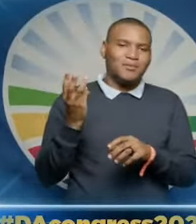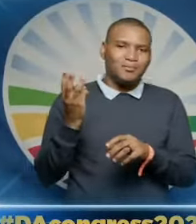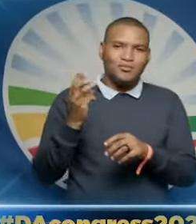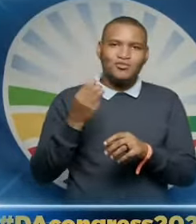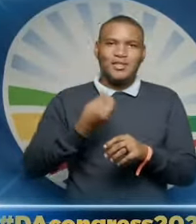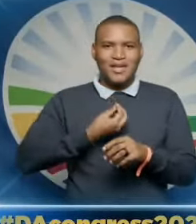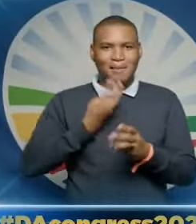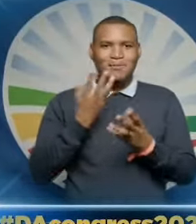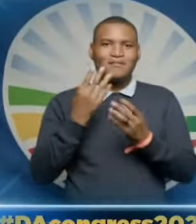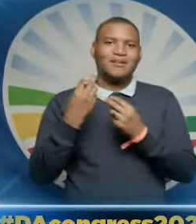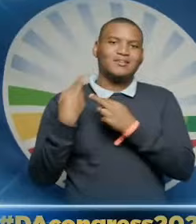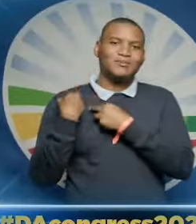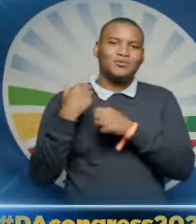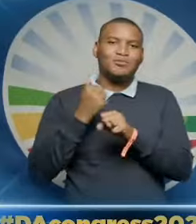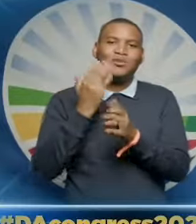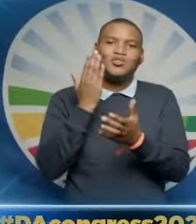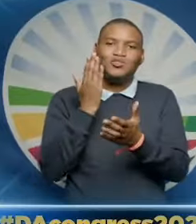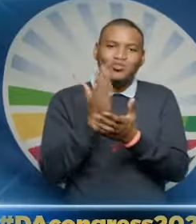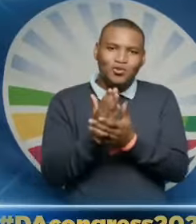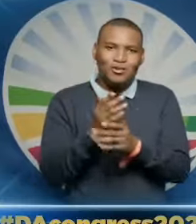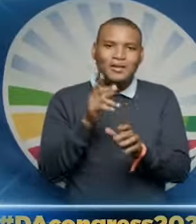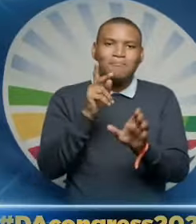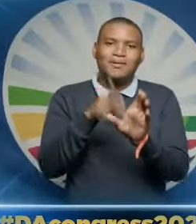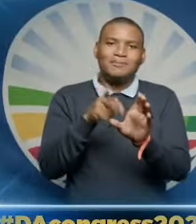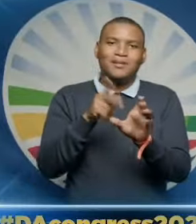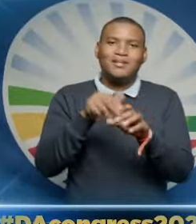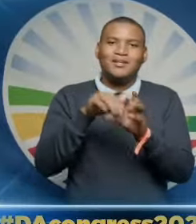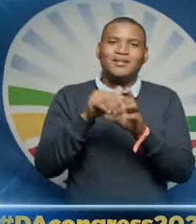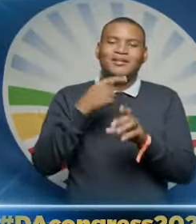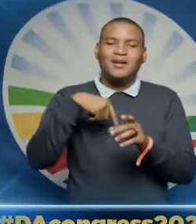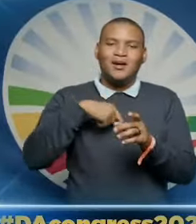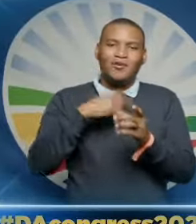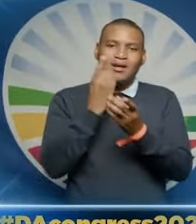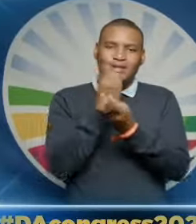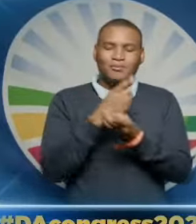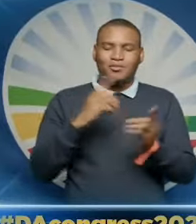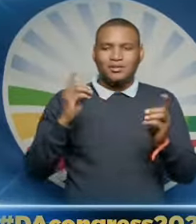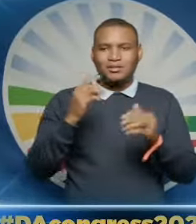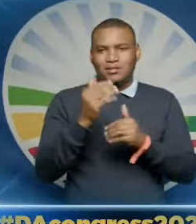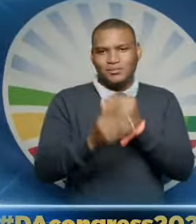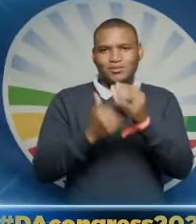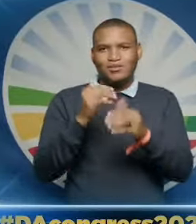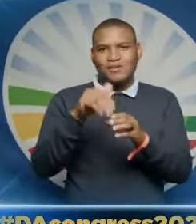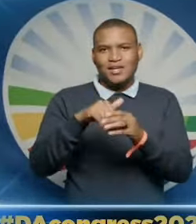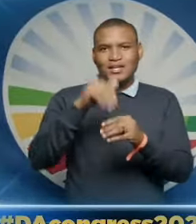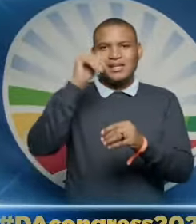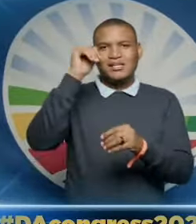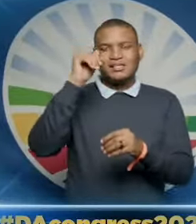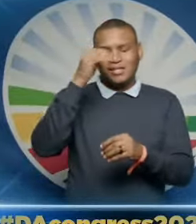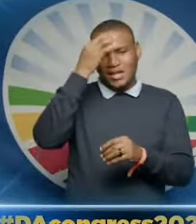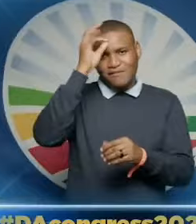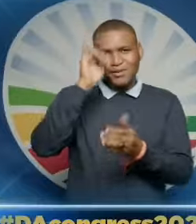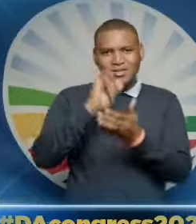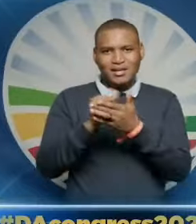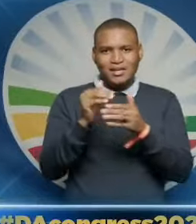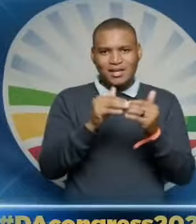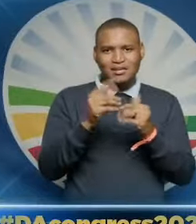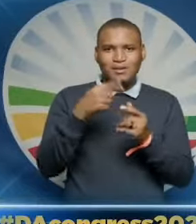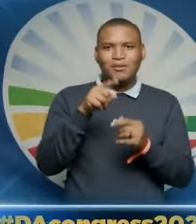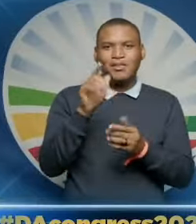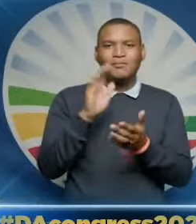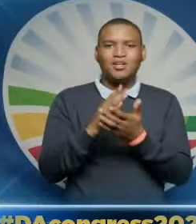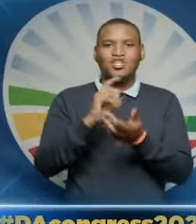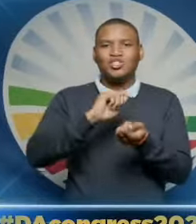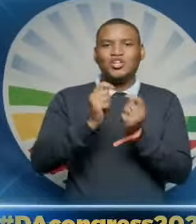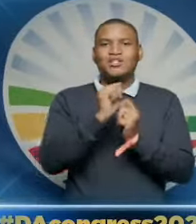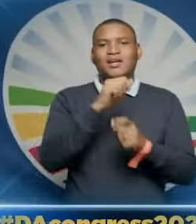a responsibility to make sure that they participate in our democratic process of electing a government that cares about them, that can change their lives for the